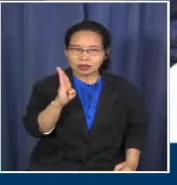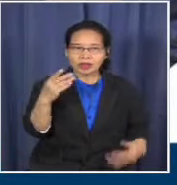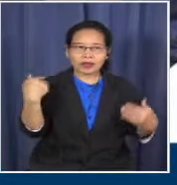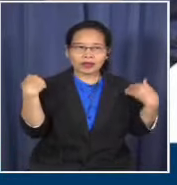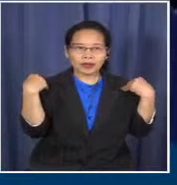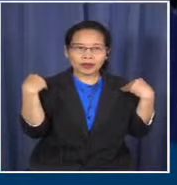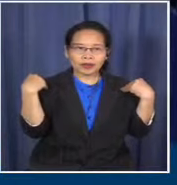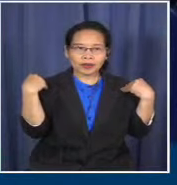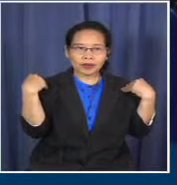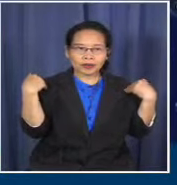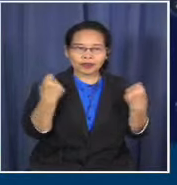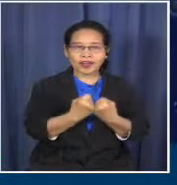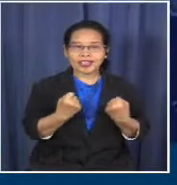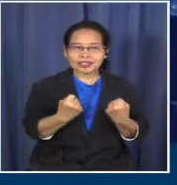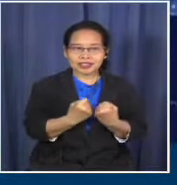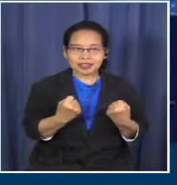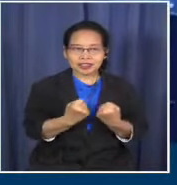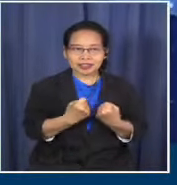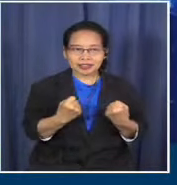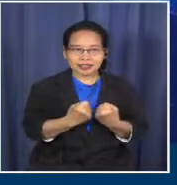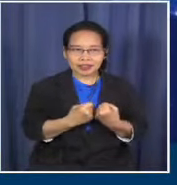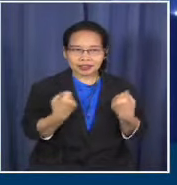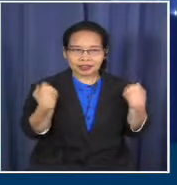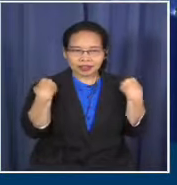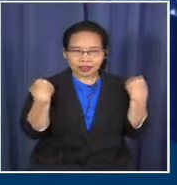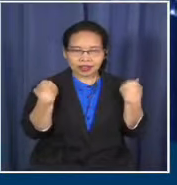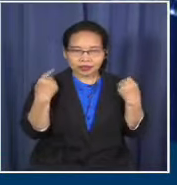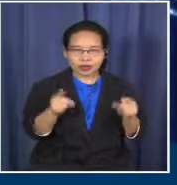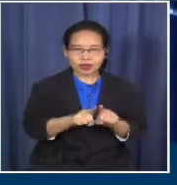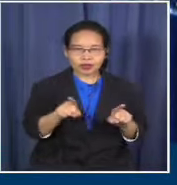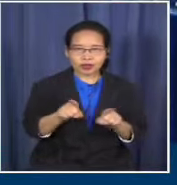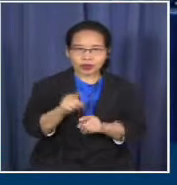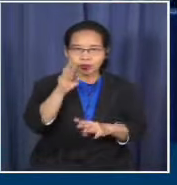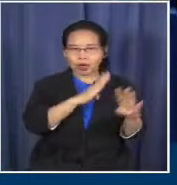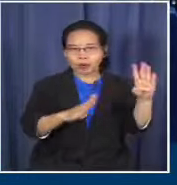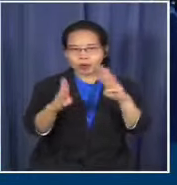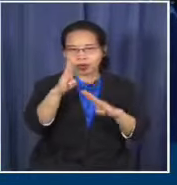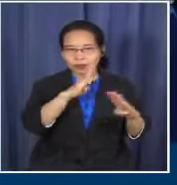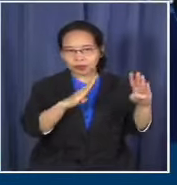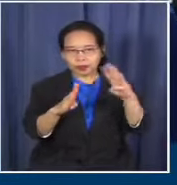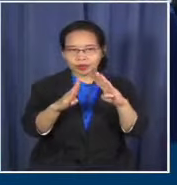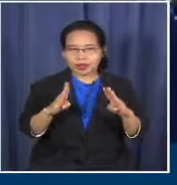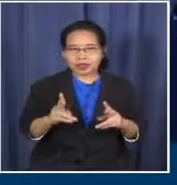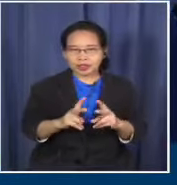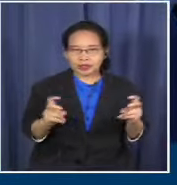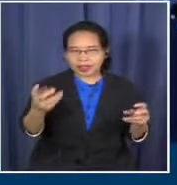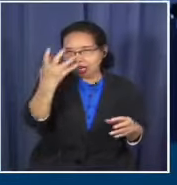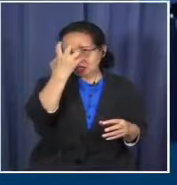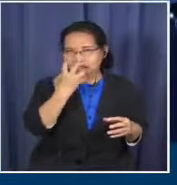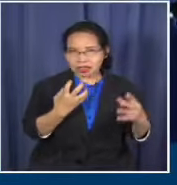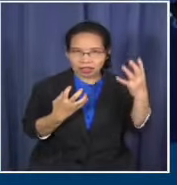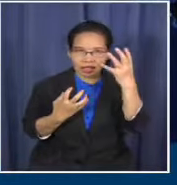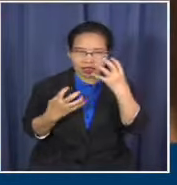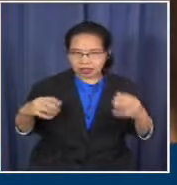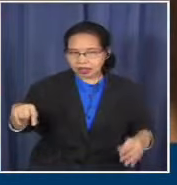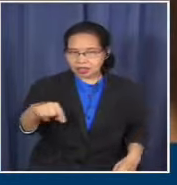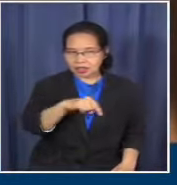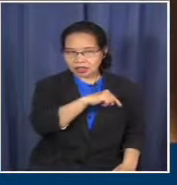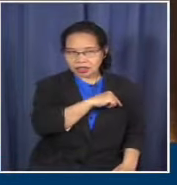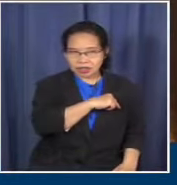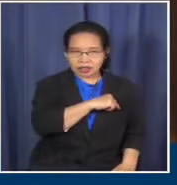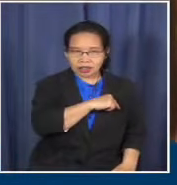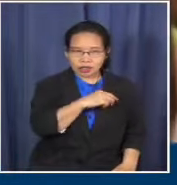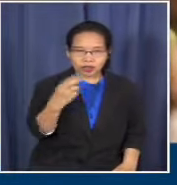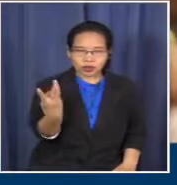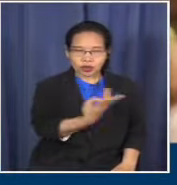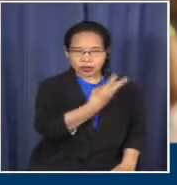We are people who are all the same before God. We have battles, we have problems. Even if